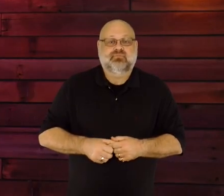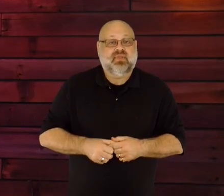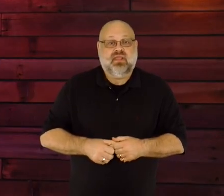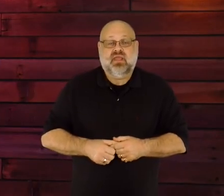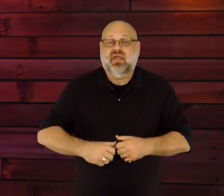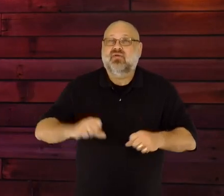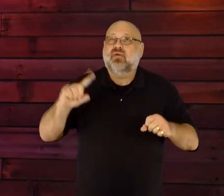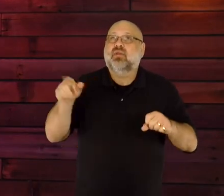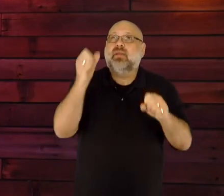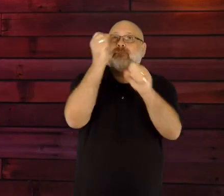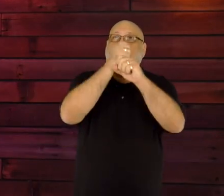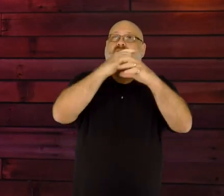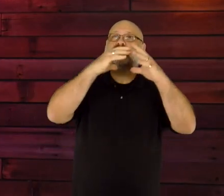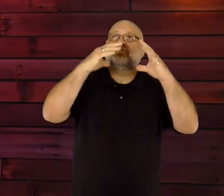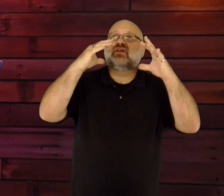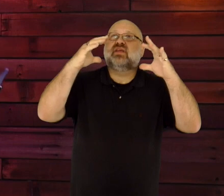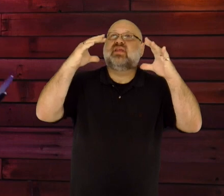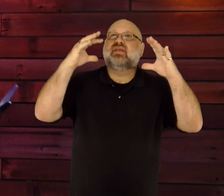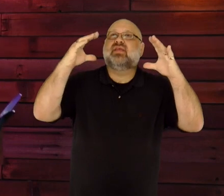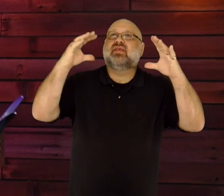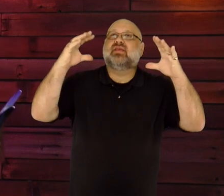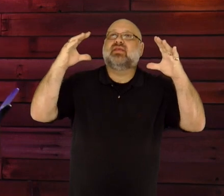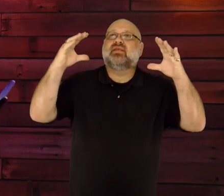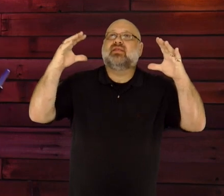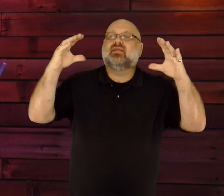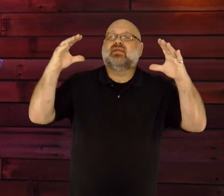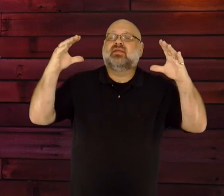I can only imagine